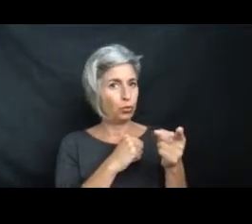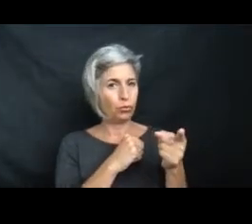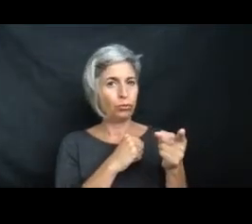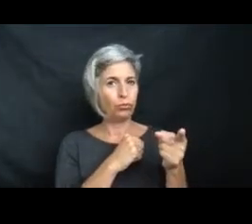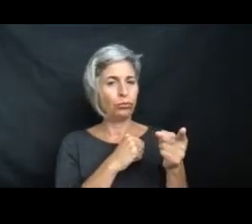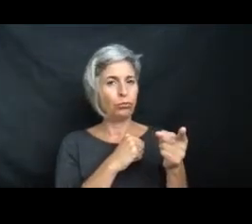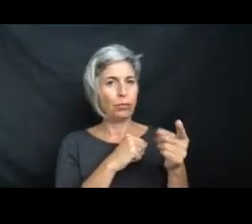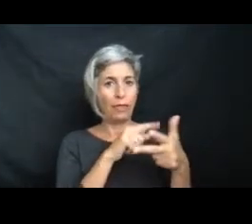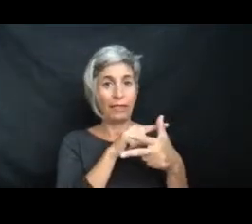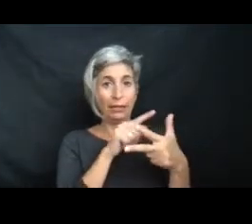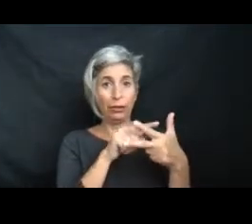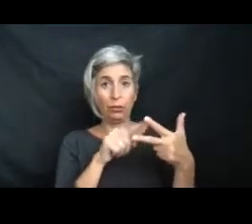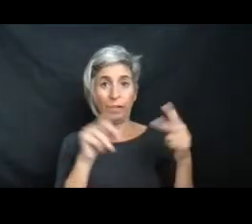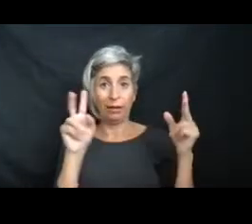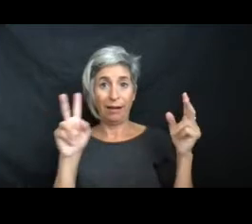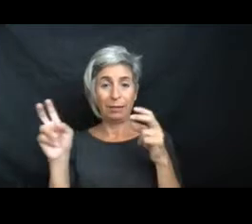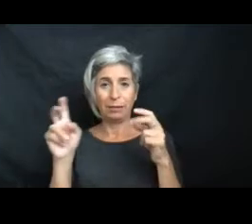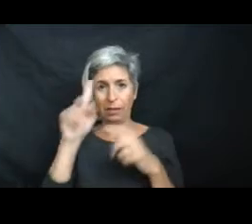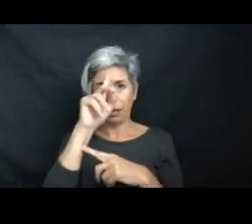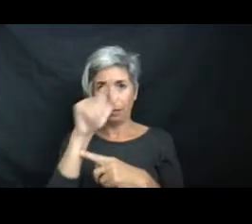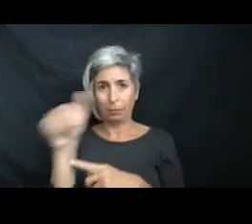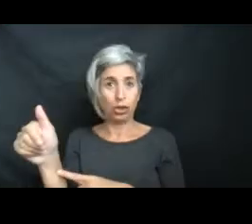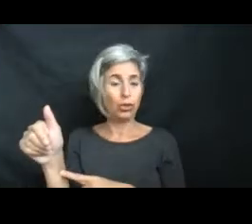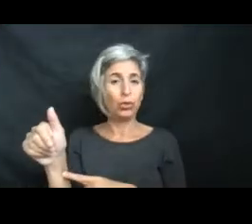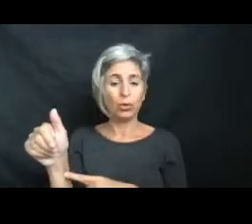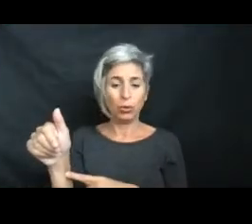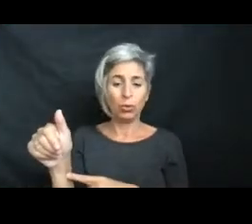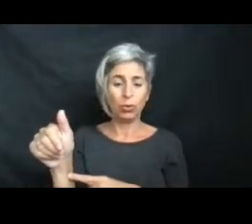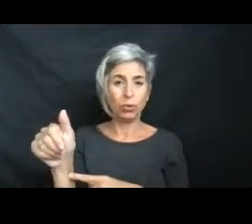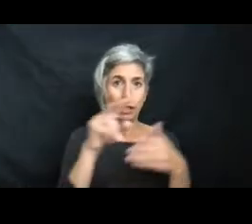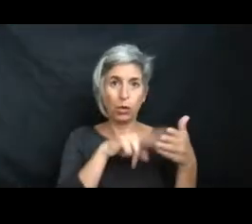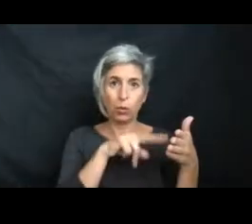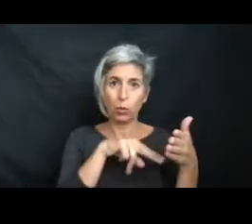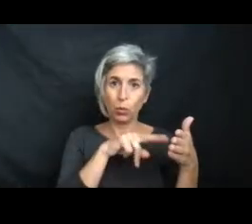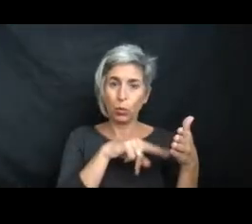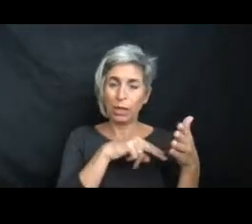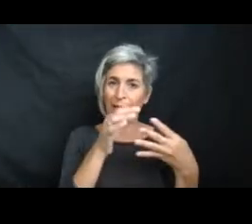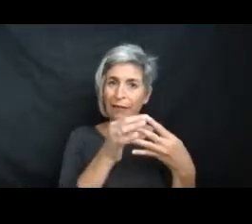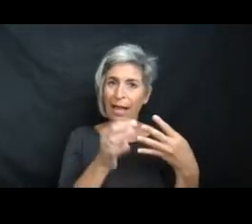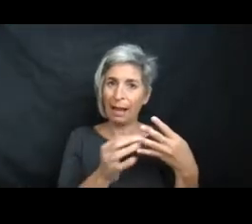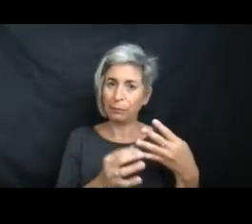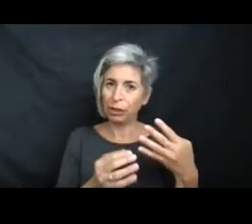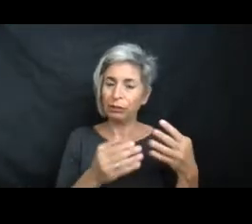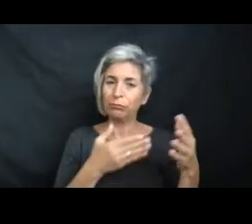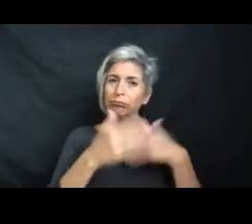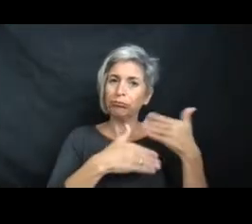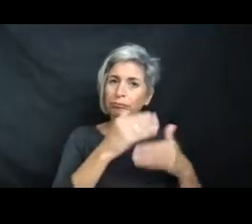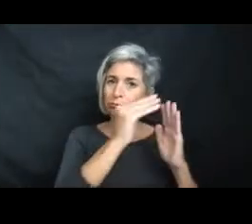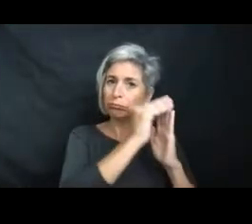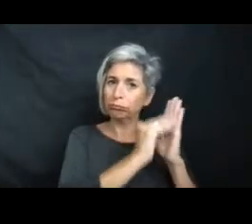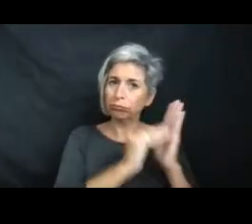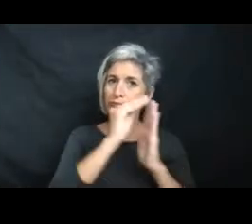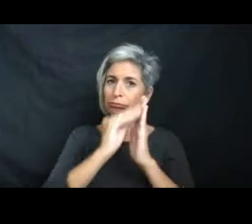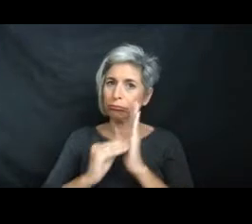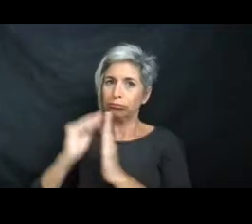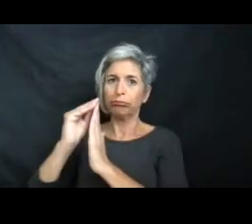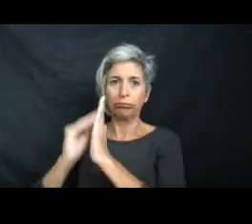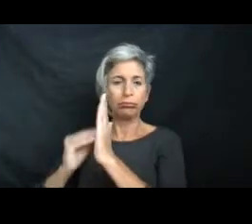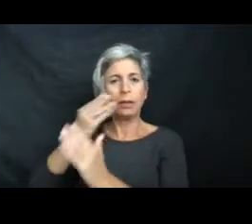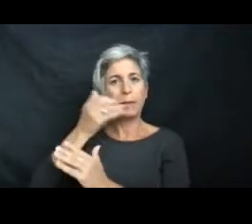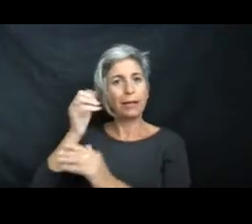so it's up to you to be reading these options and going through them and filling them out like as fast as you